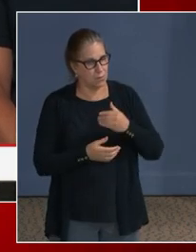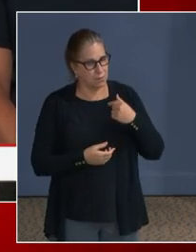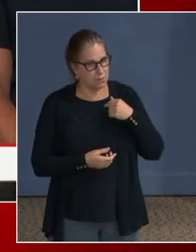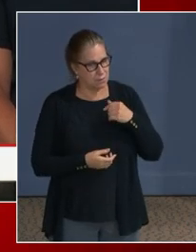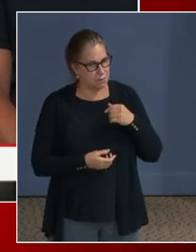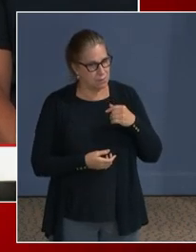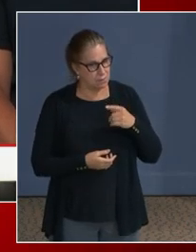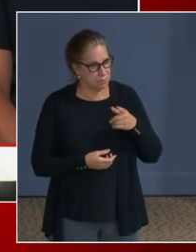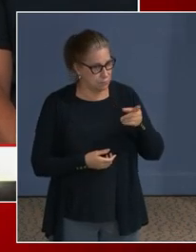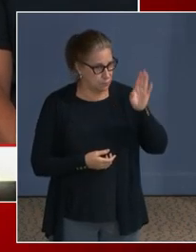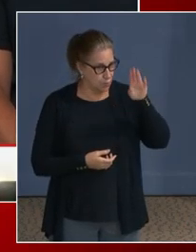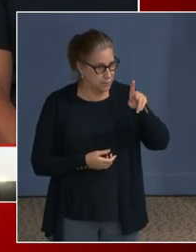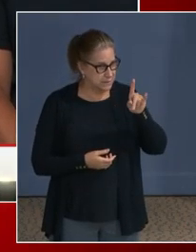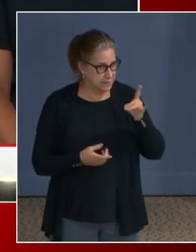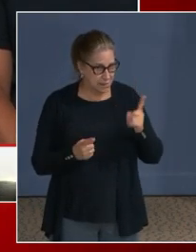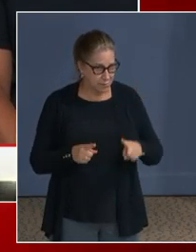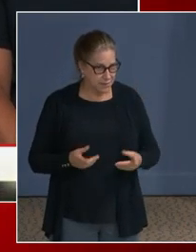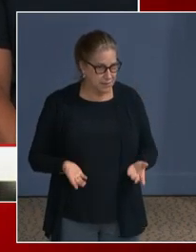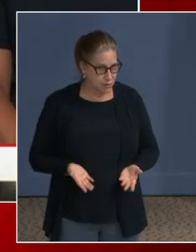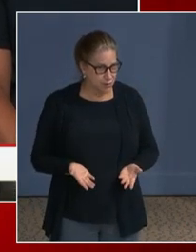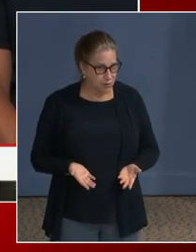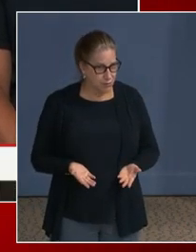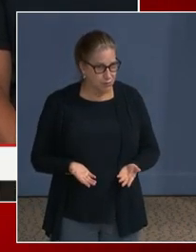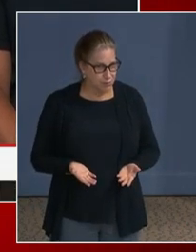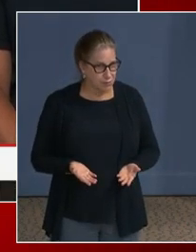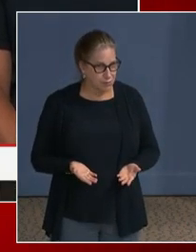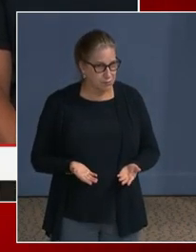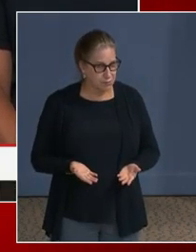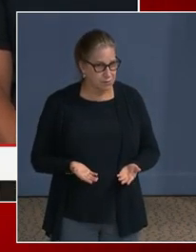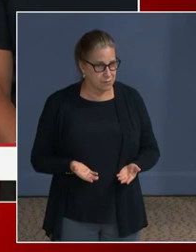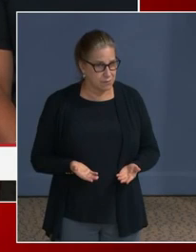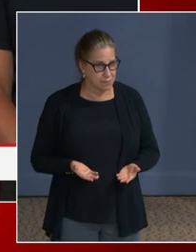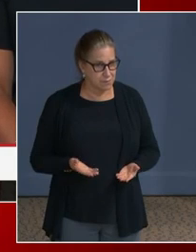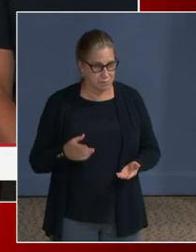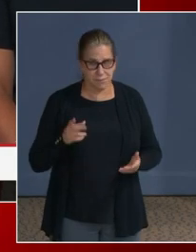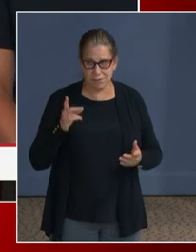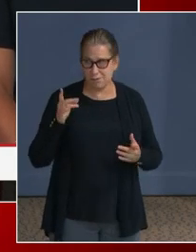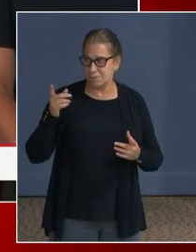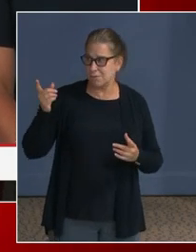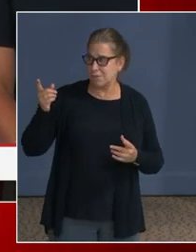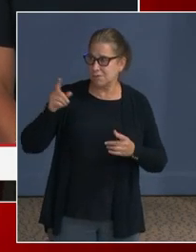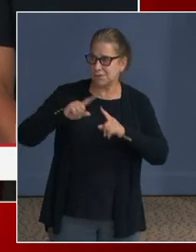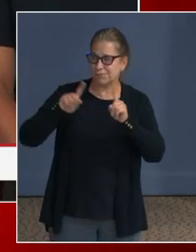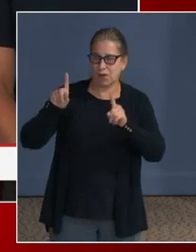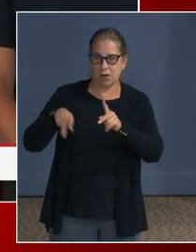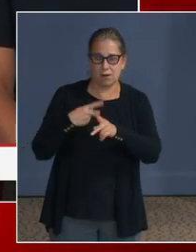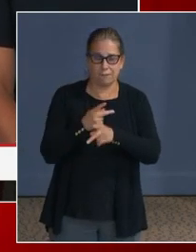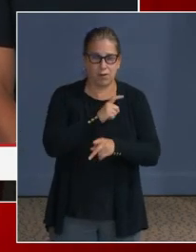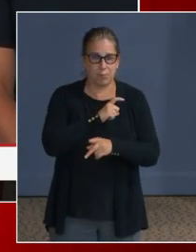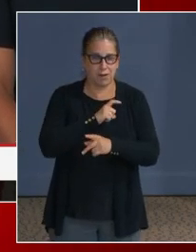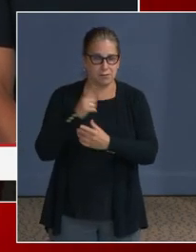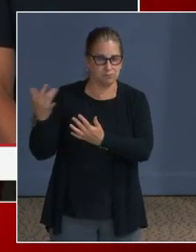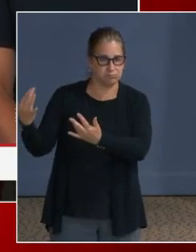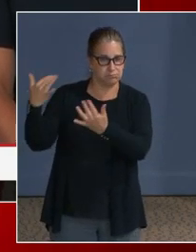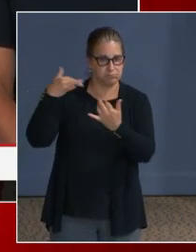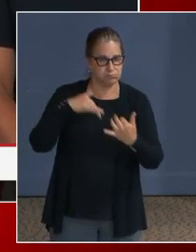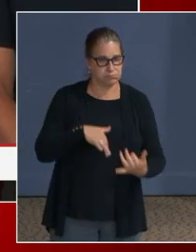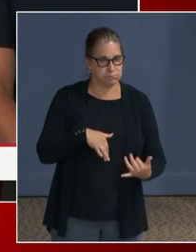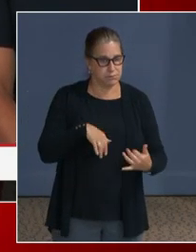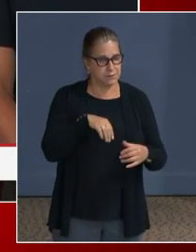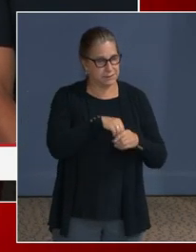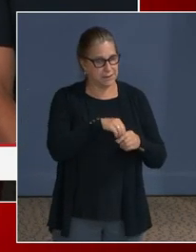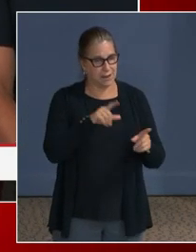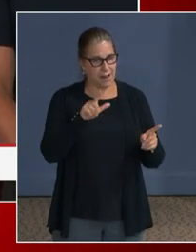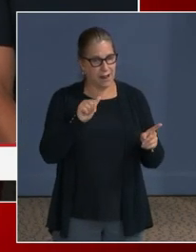We saw that attack here in Washington, D.C. at Lafayette Square. So I think what